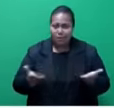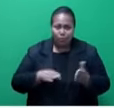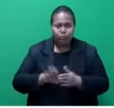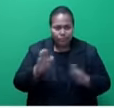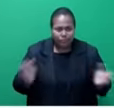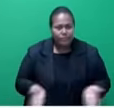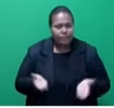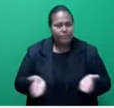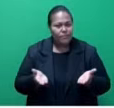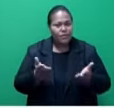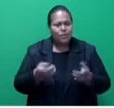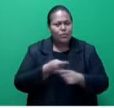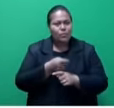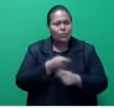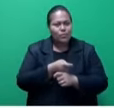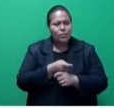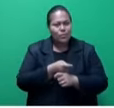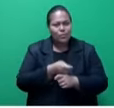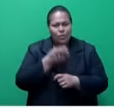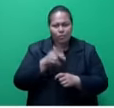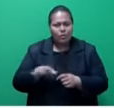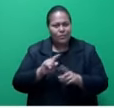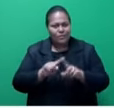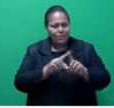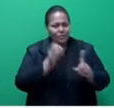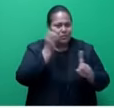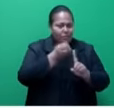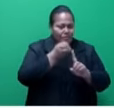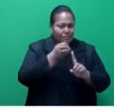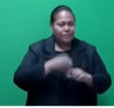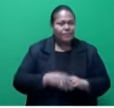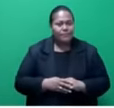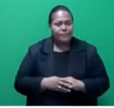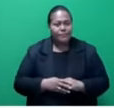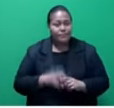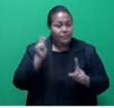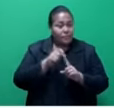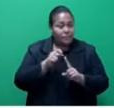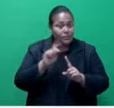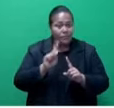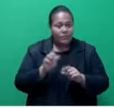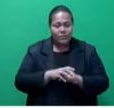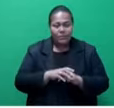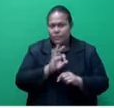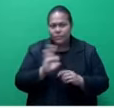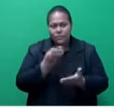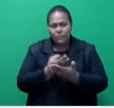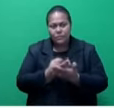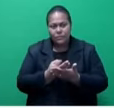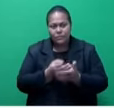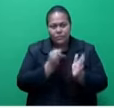enhancing their regulatory tools and widening the objectives of their mission. This in particular, Mr. Speaker, sir, includes non-financial